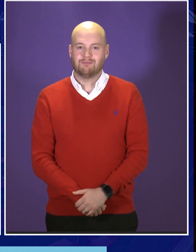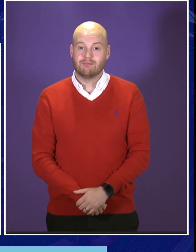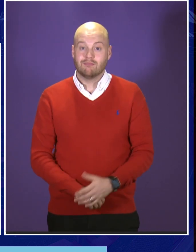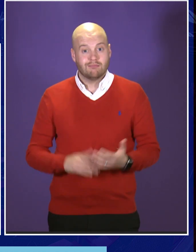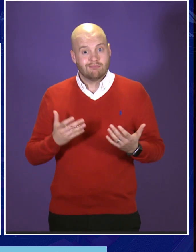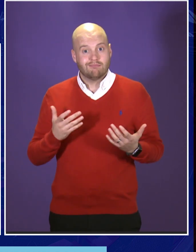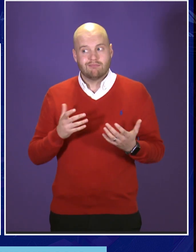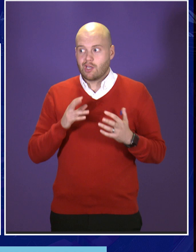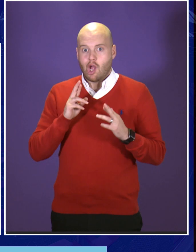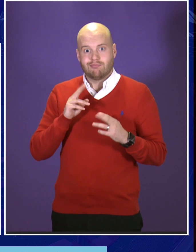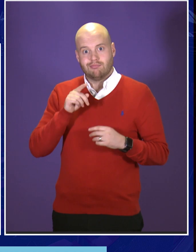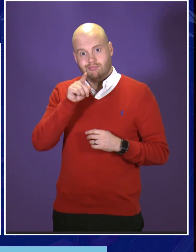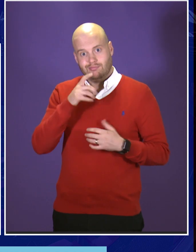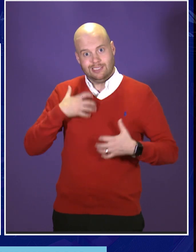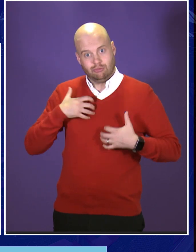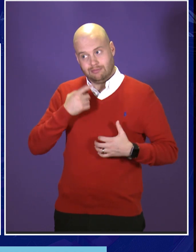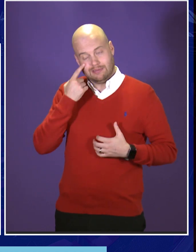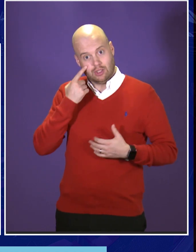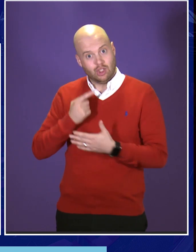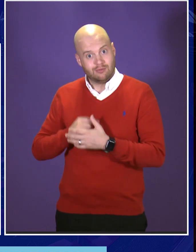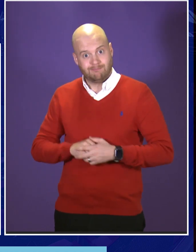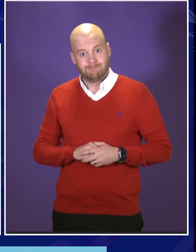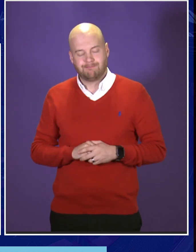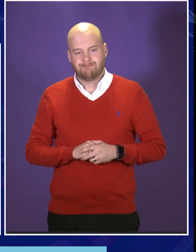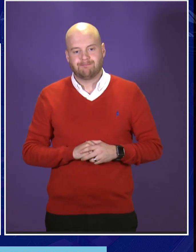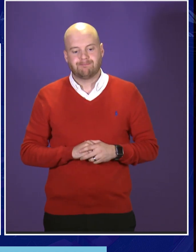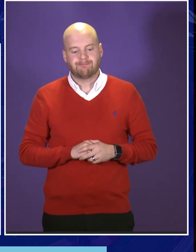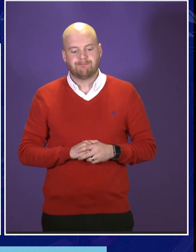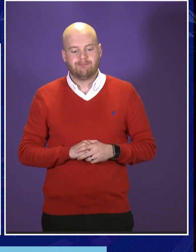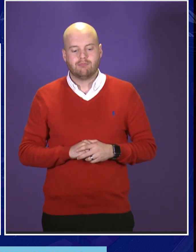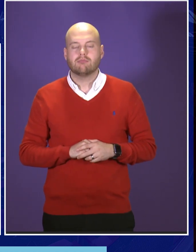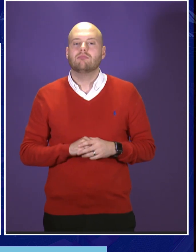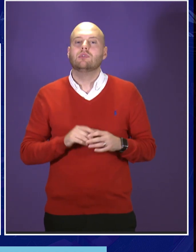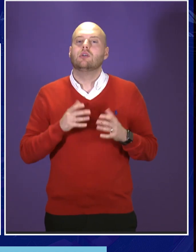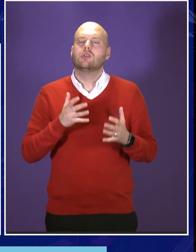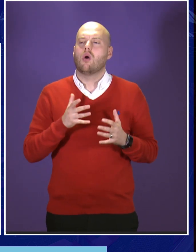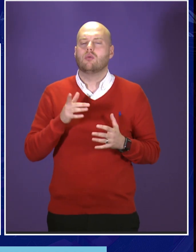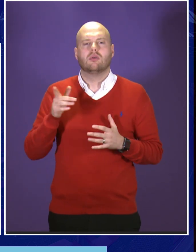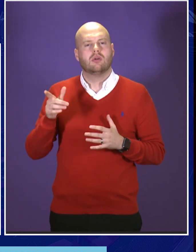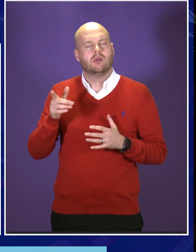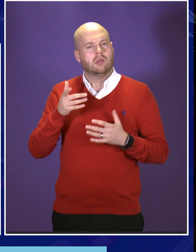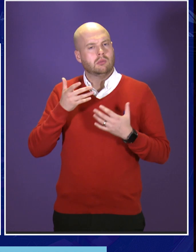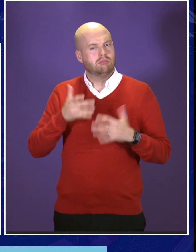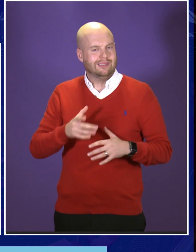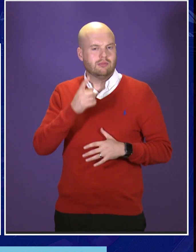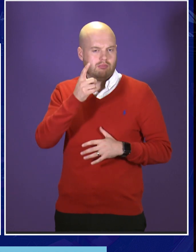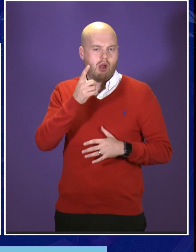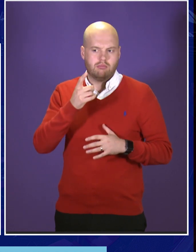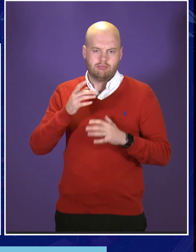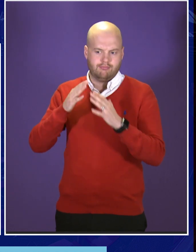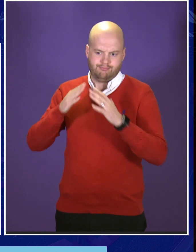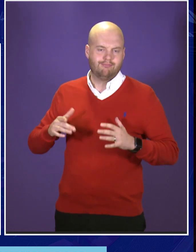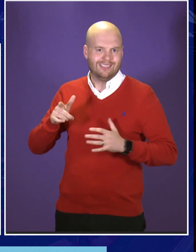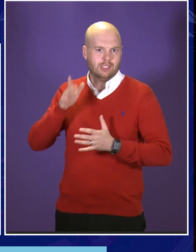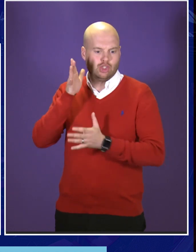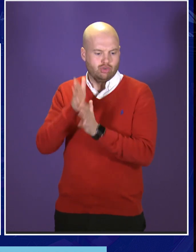I hope you'll look at it online. A couple of things about this. So Bagan in Myanmar was actually destroyed by an earthquake in 2016,